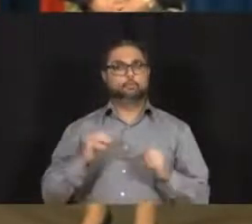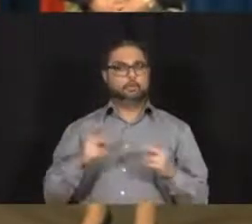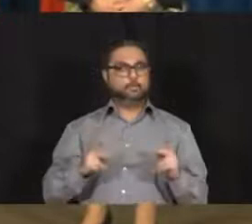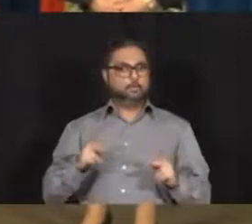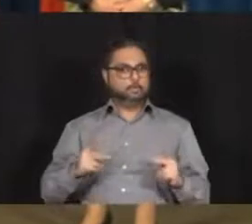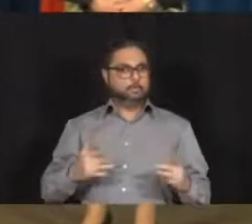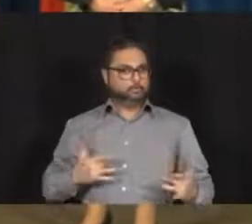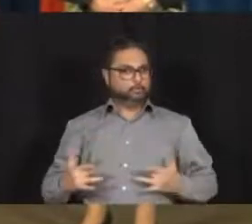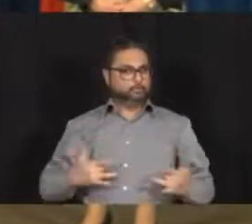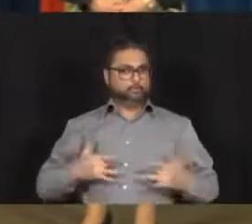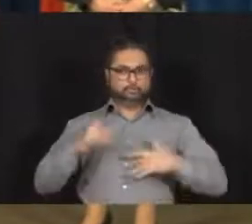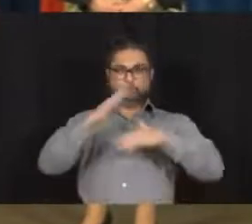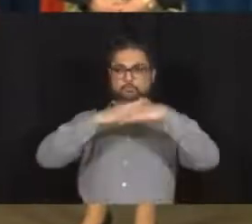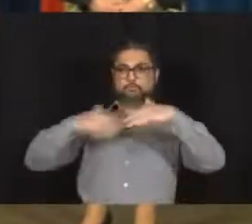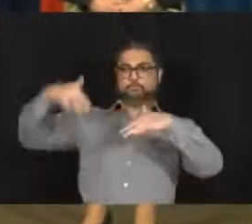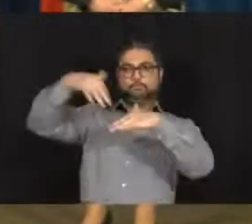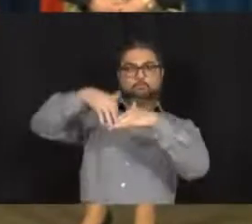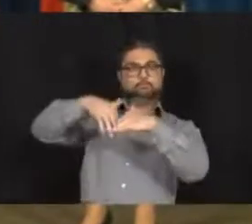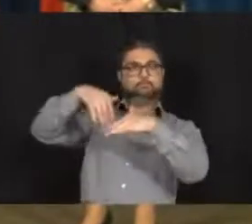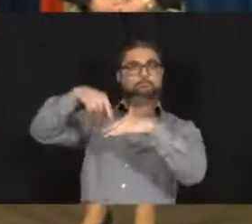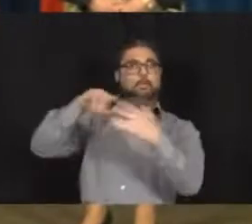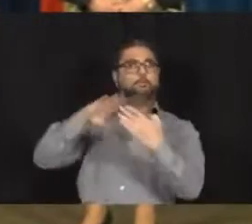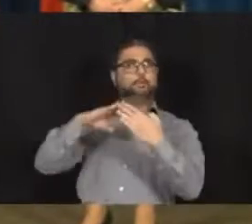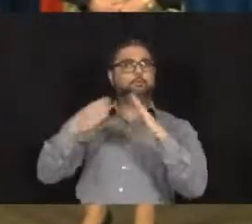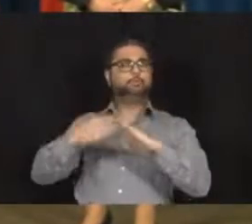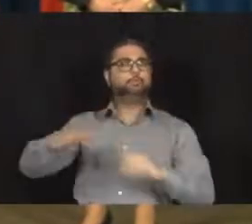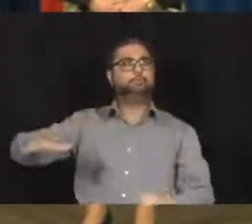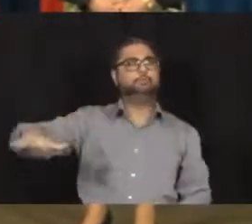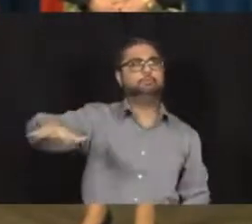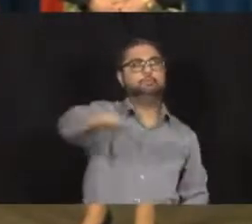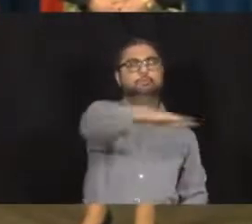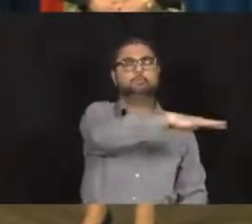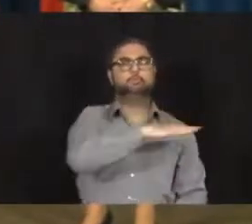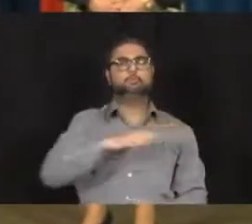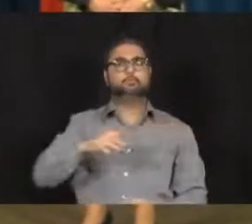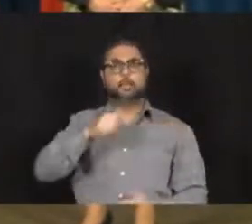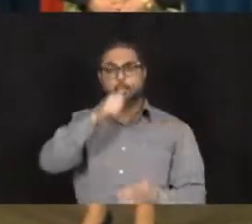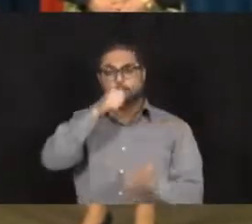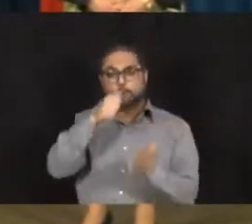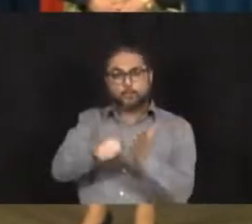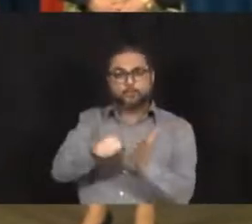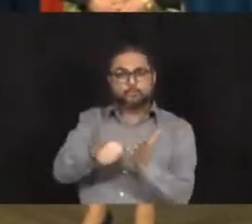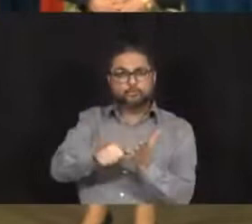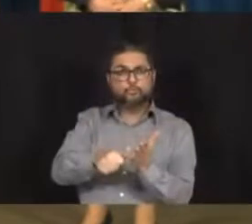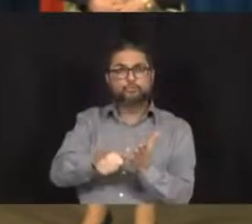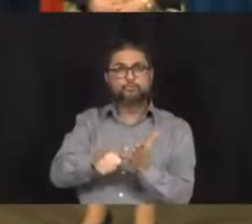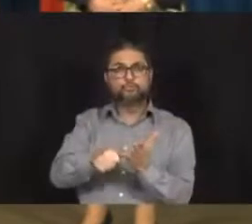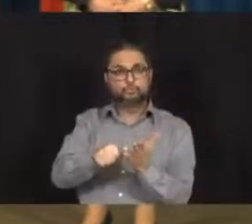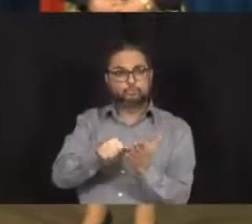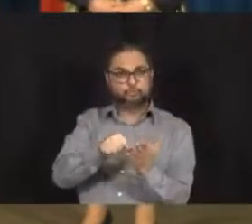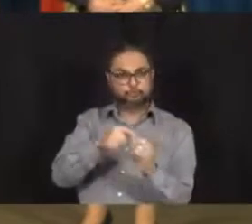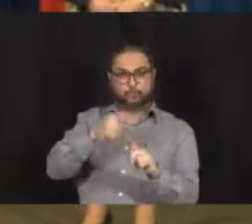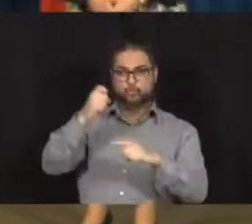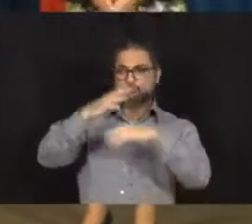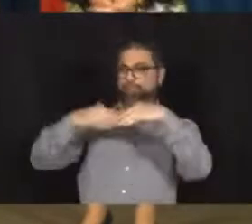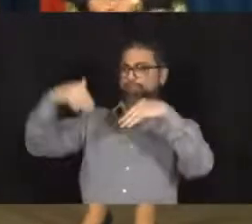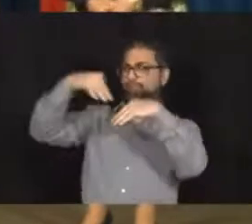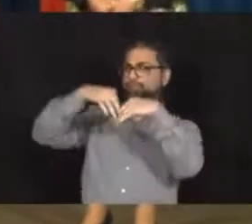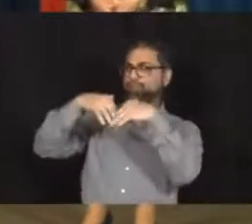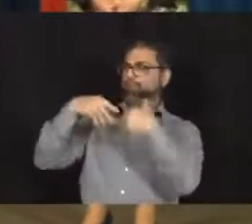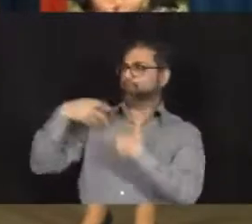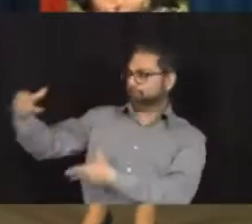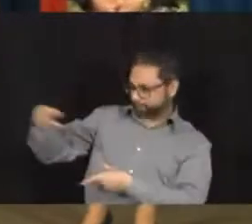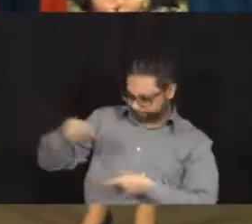Ontario. I have a letter here from one councillor of First Nations saying it has become increasingly apparent that there was no plan in place